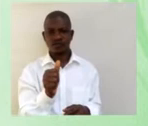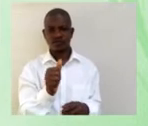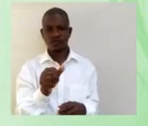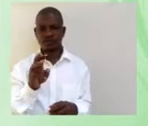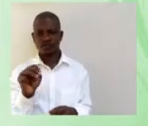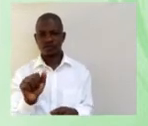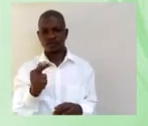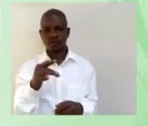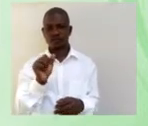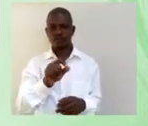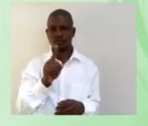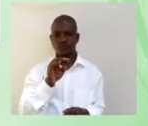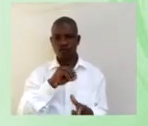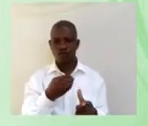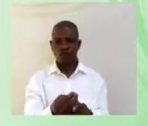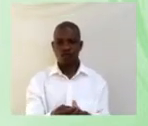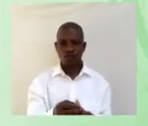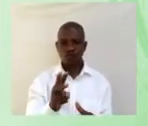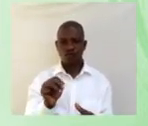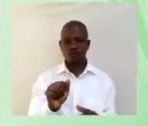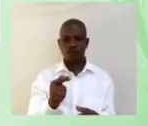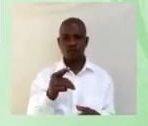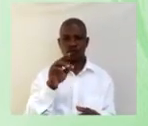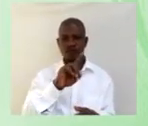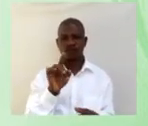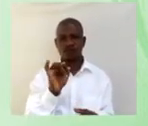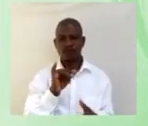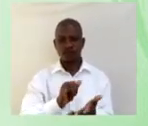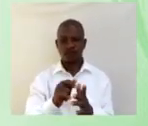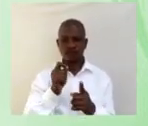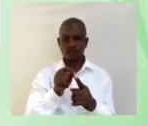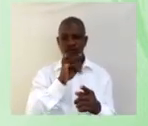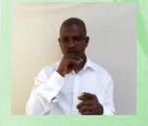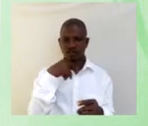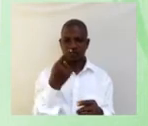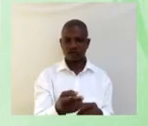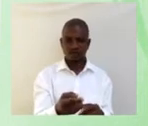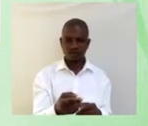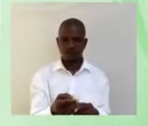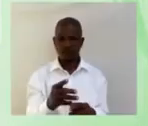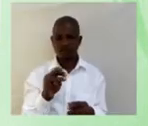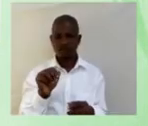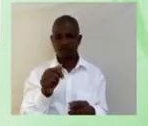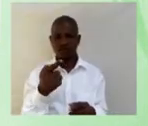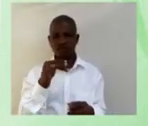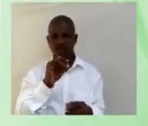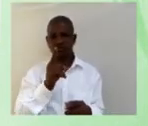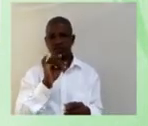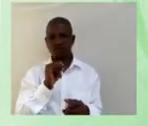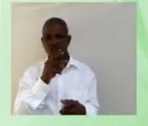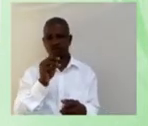Not magazine or magazine. That word is pronounced